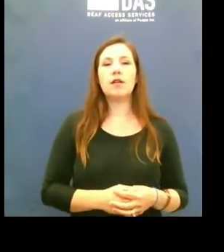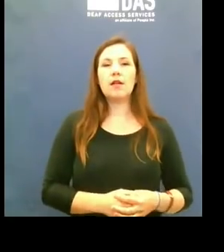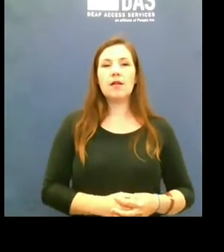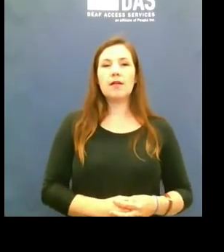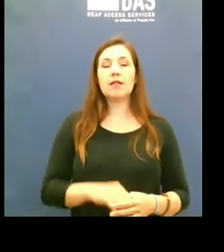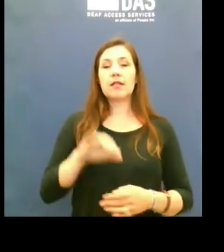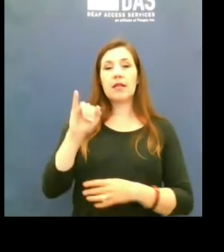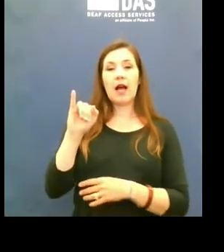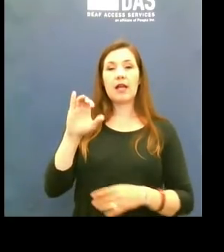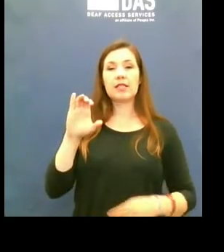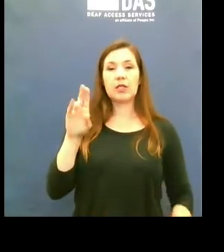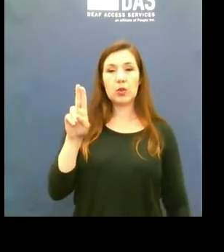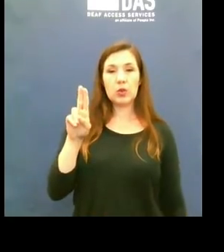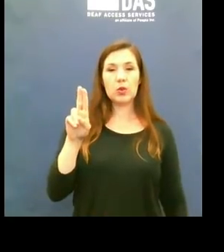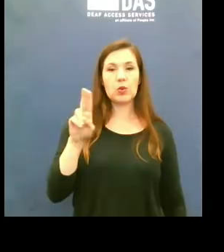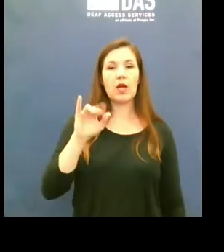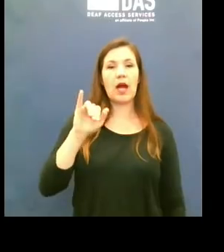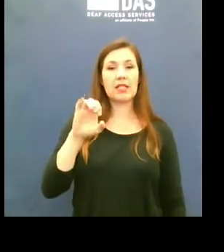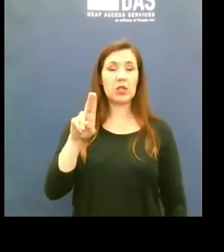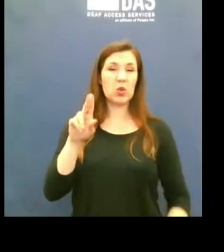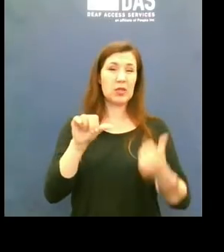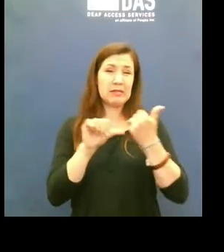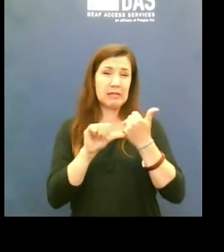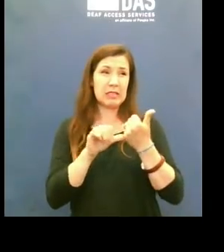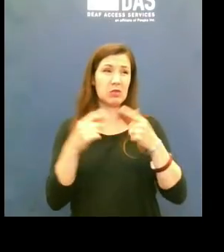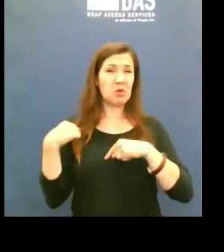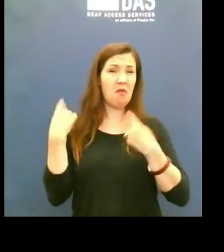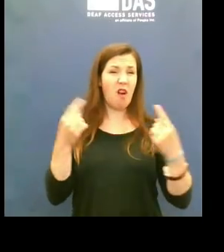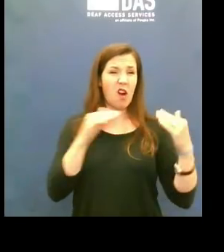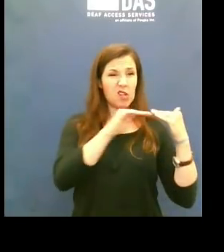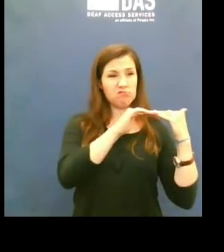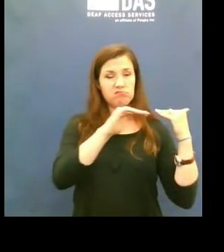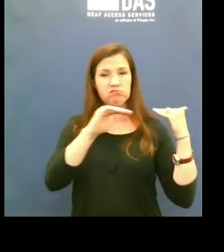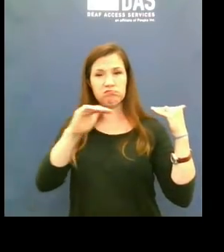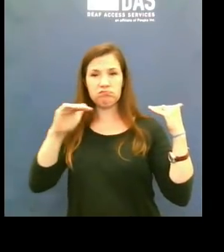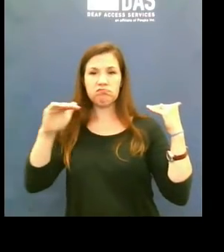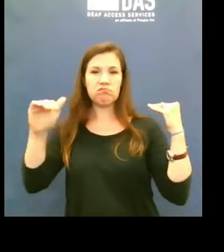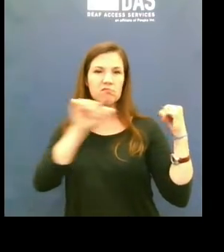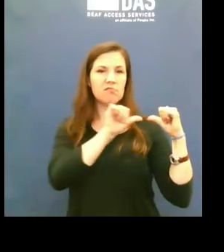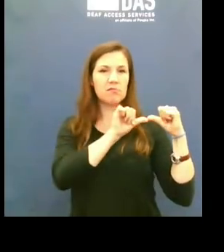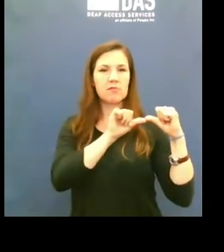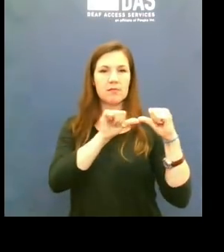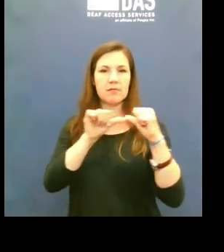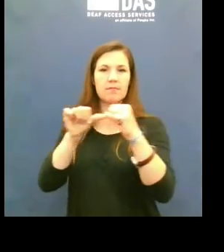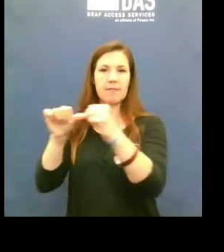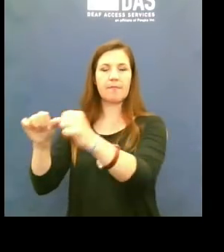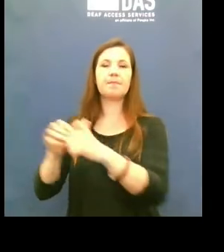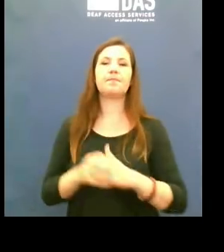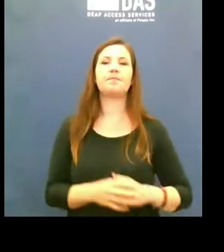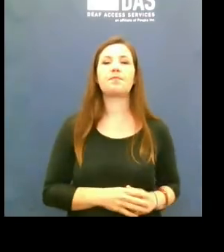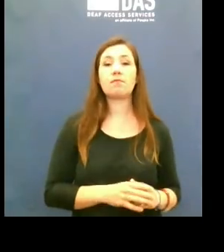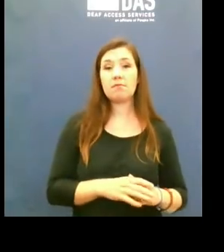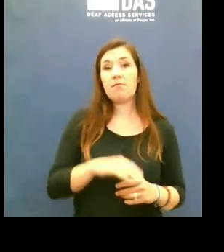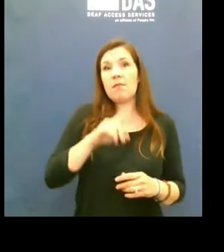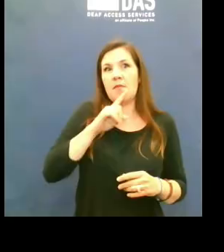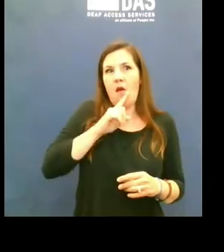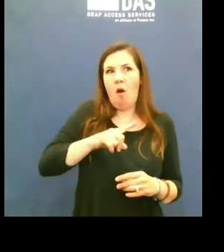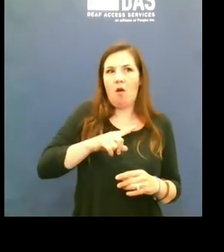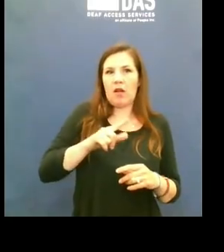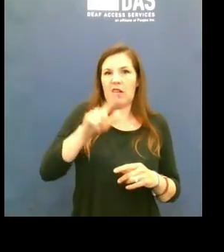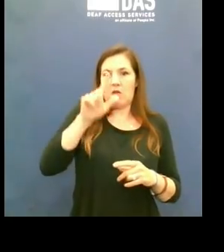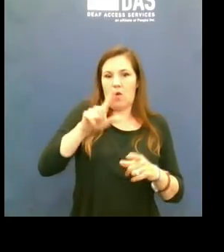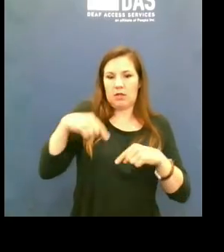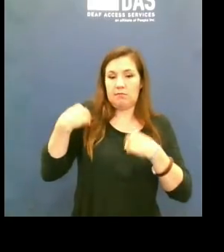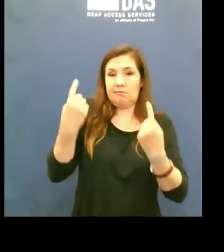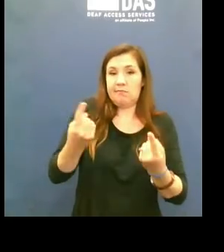The ICU and ICU assists have been pretty static lately. They've stayed fairly constant, but they are at some of the lowest numbers we've seen